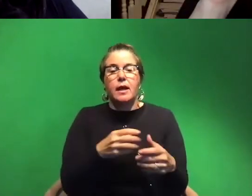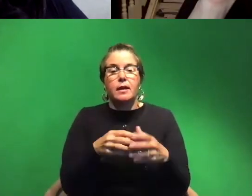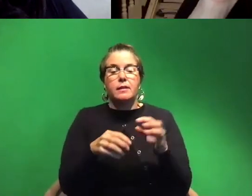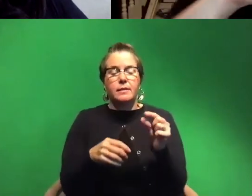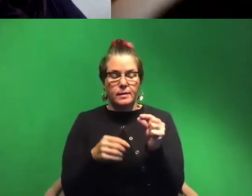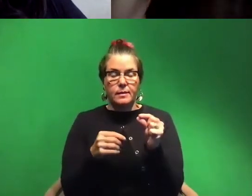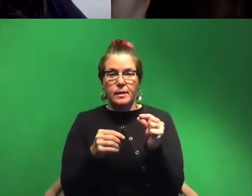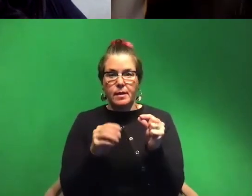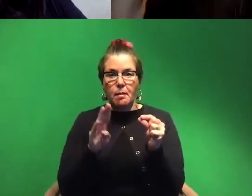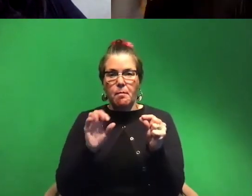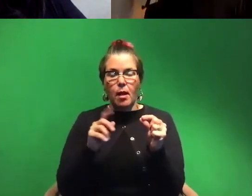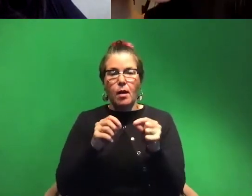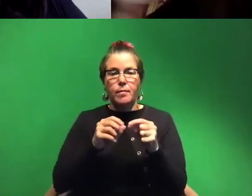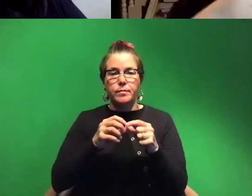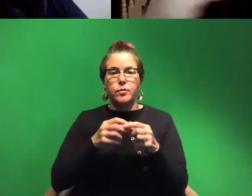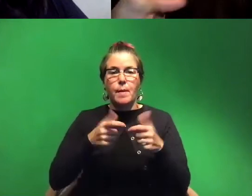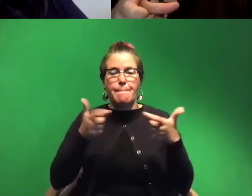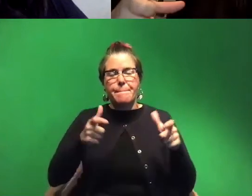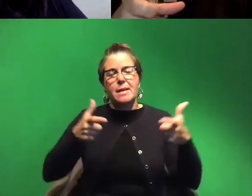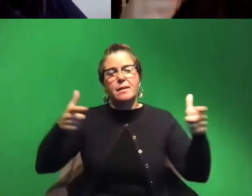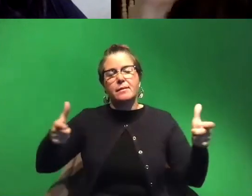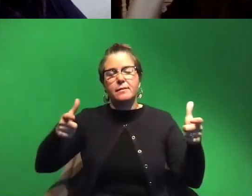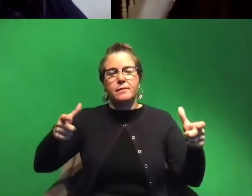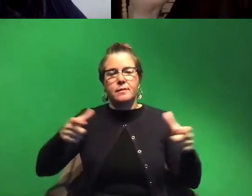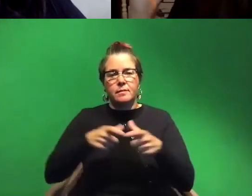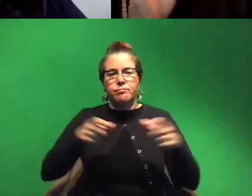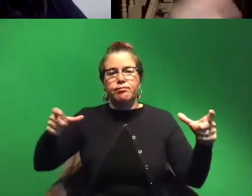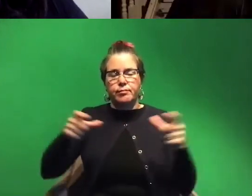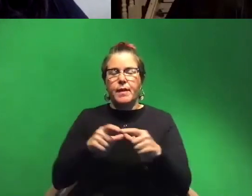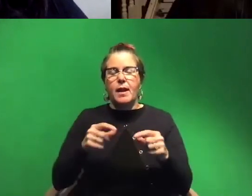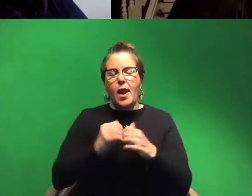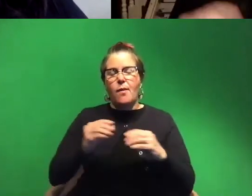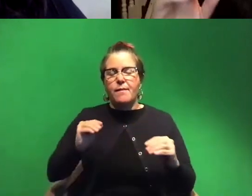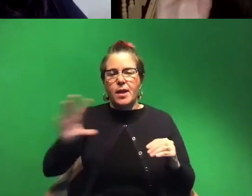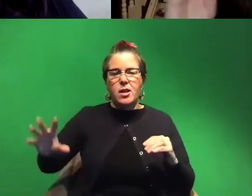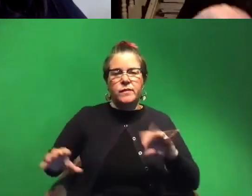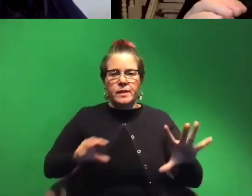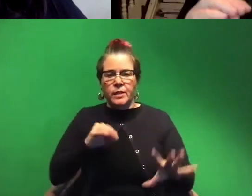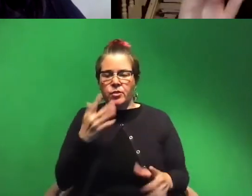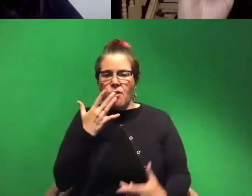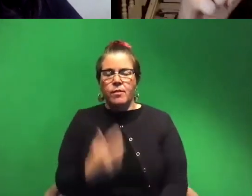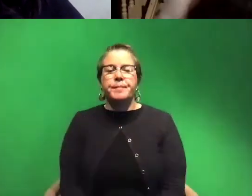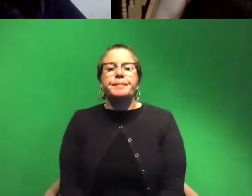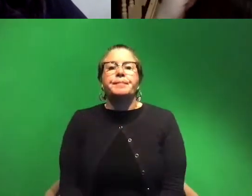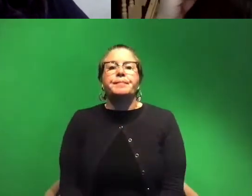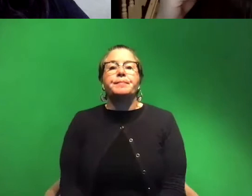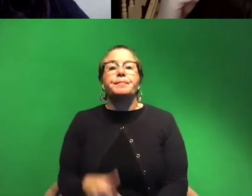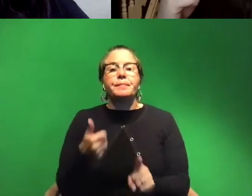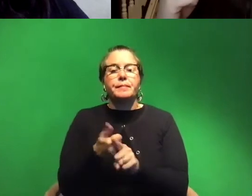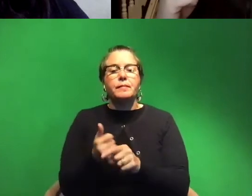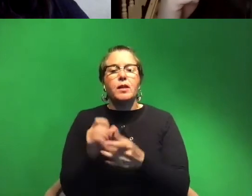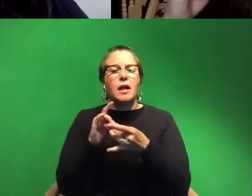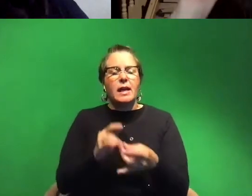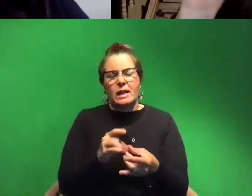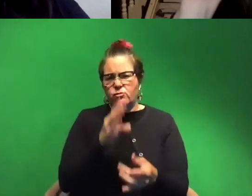little blob to a big pancake, and that's how they like flash kind of. That is all connected directly to the